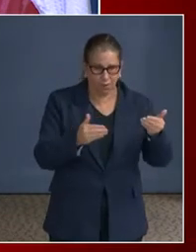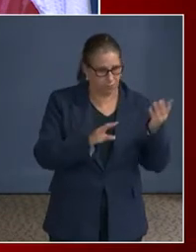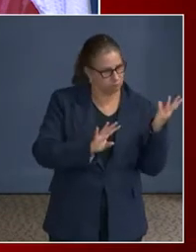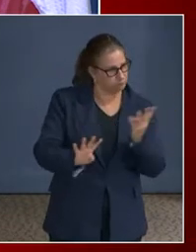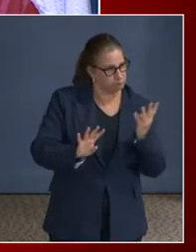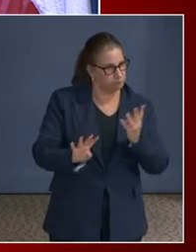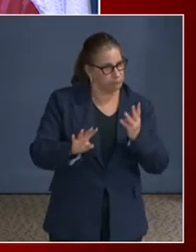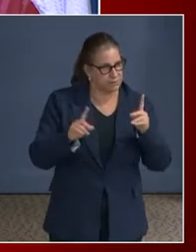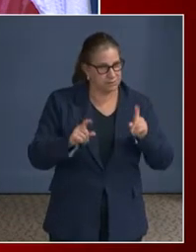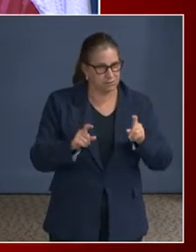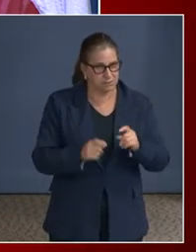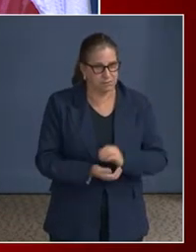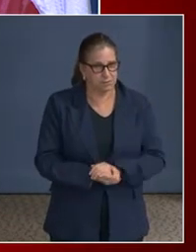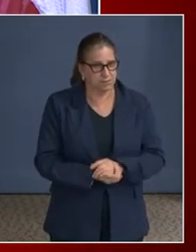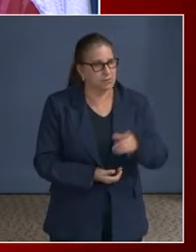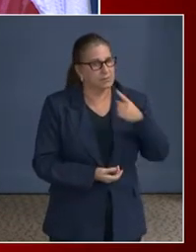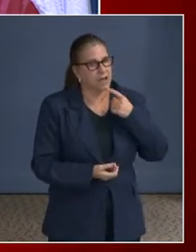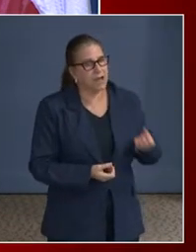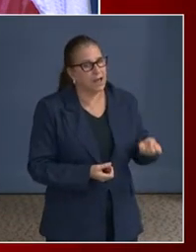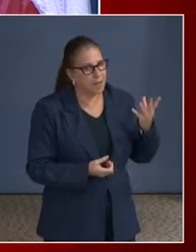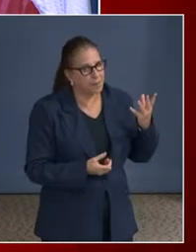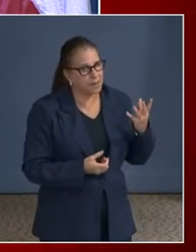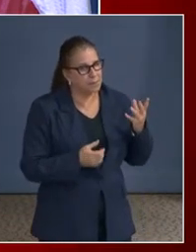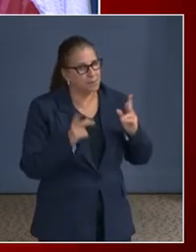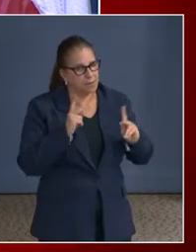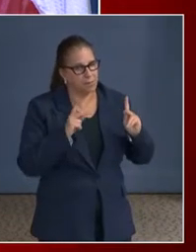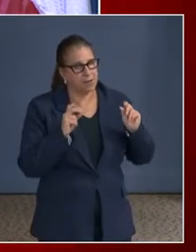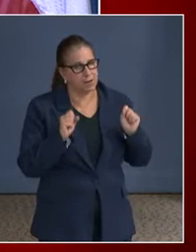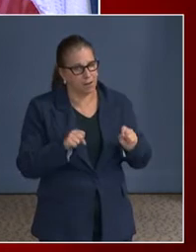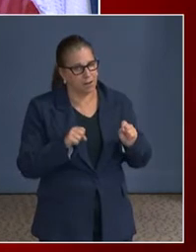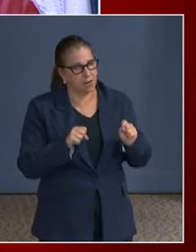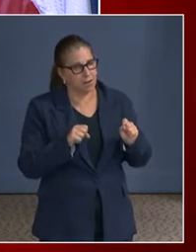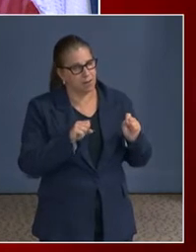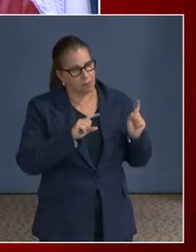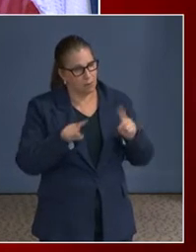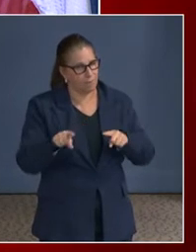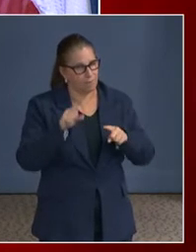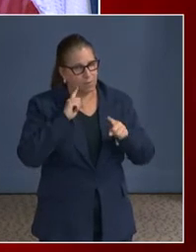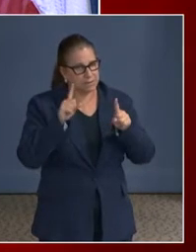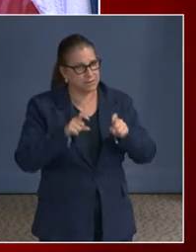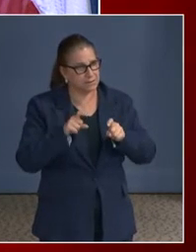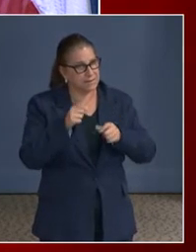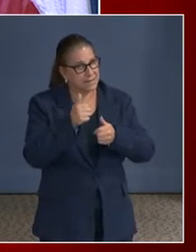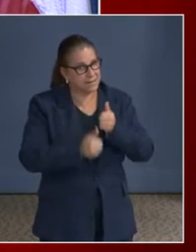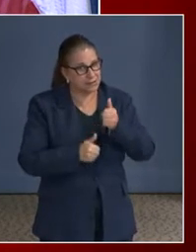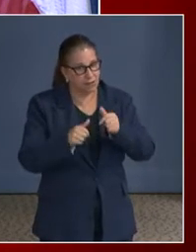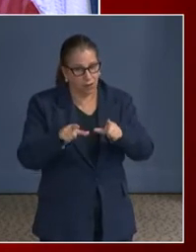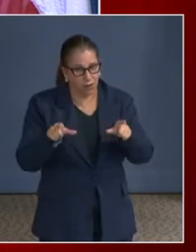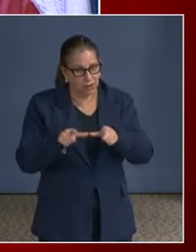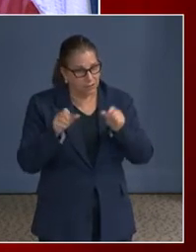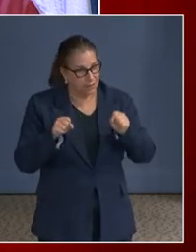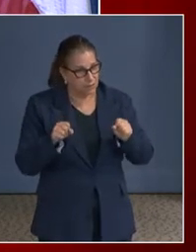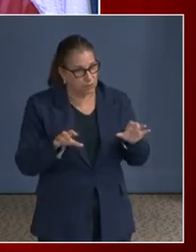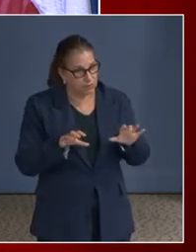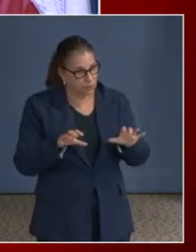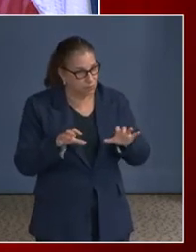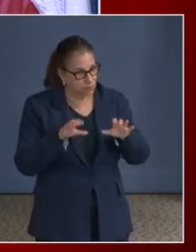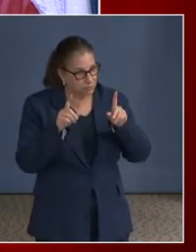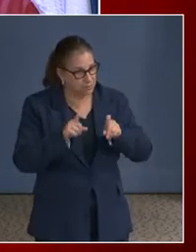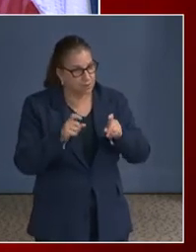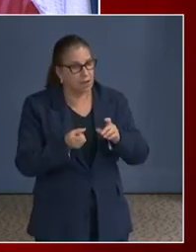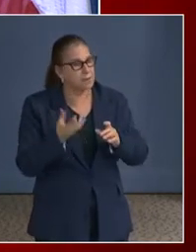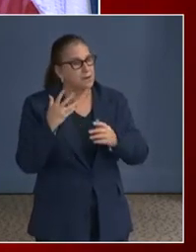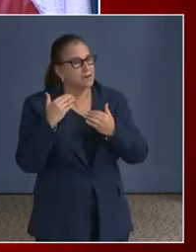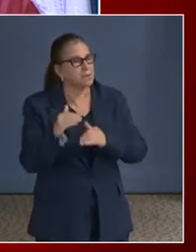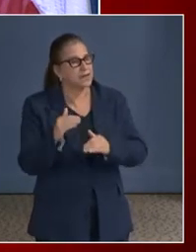given every day? Are they given the same number every day? And has it always been that same number? Well, it does